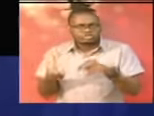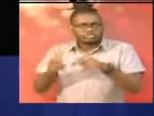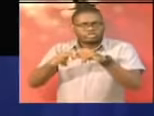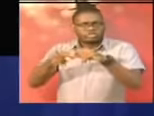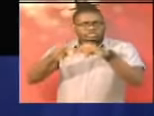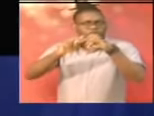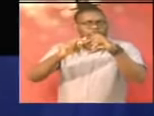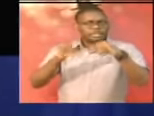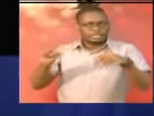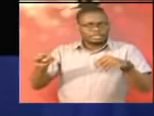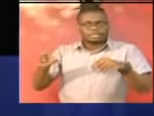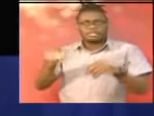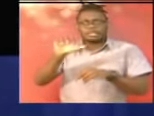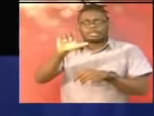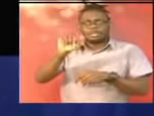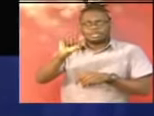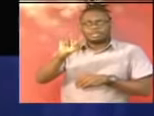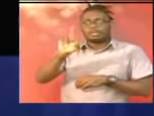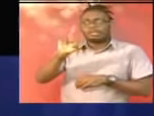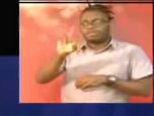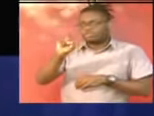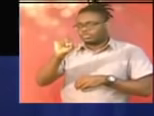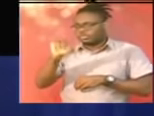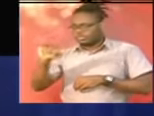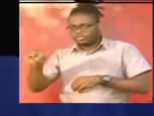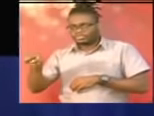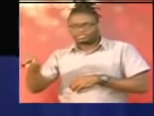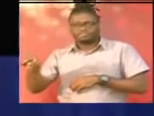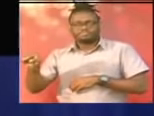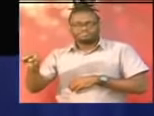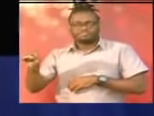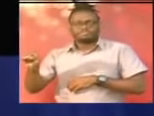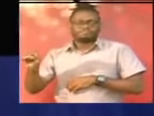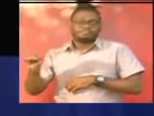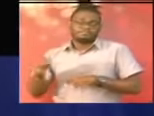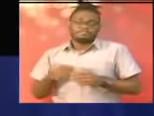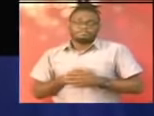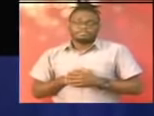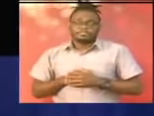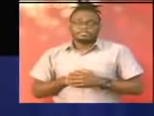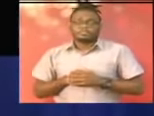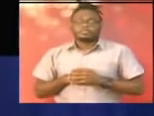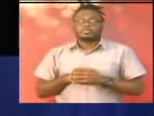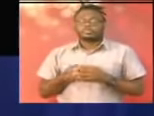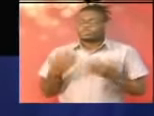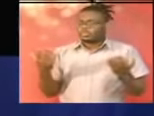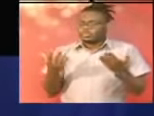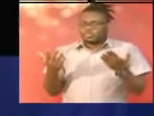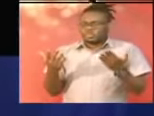what else are we seeing propelling County Carney to be one of the standout counties?